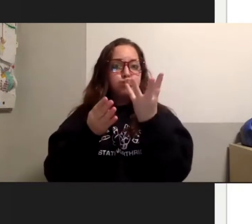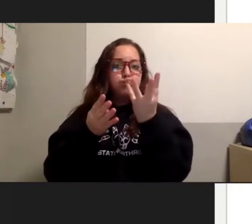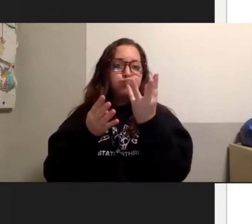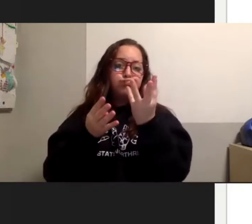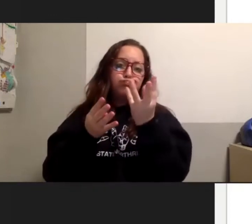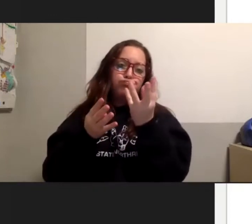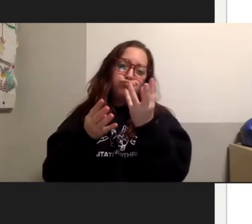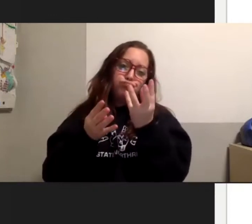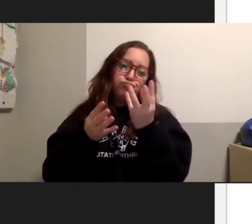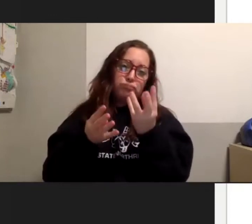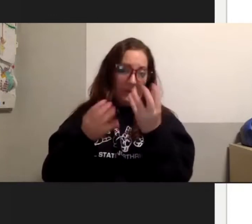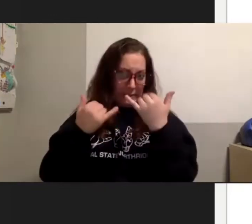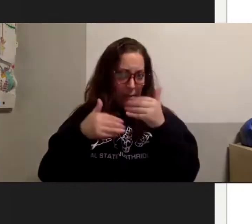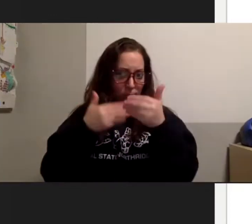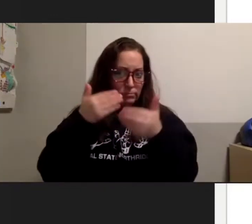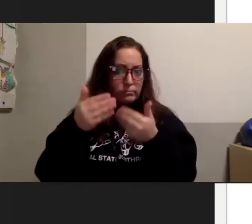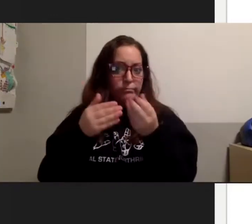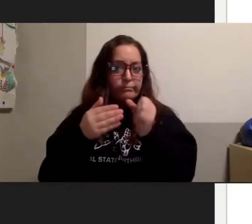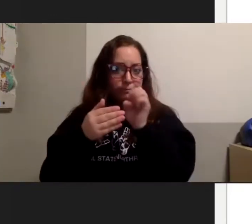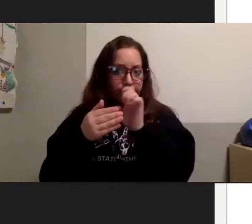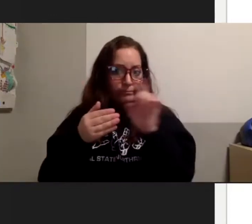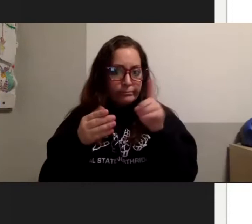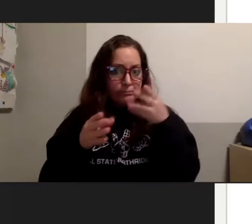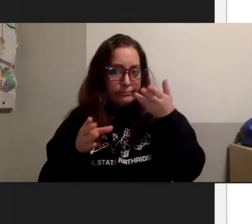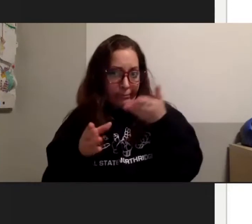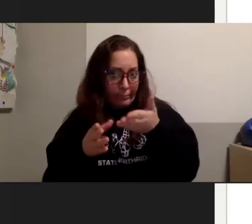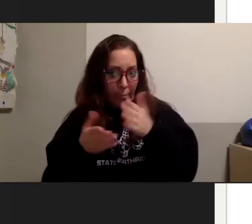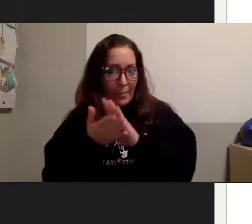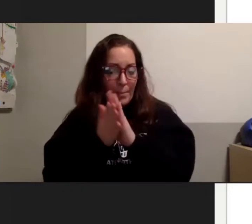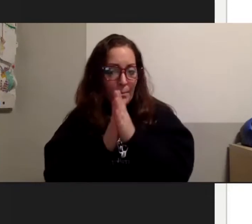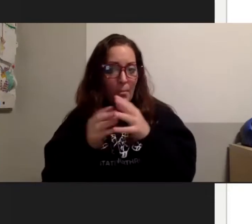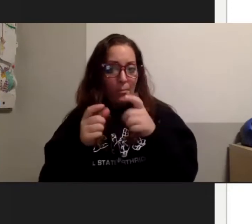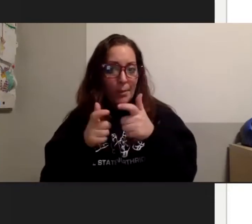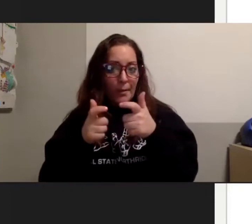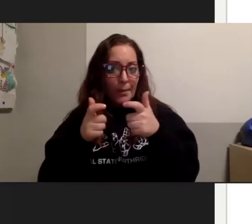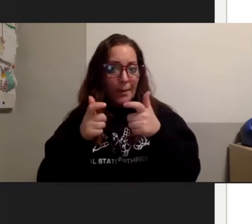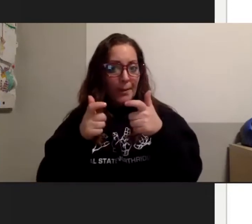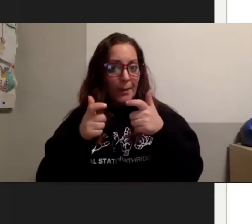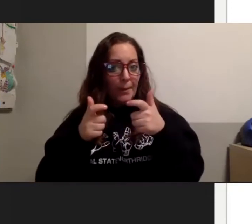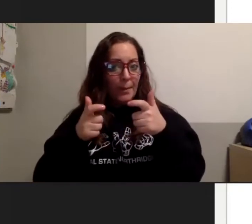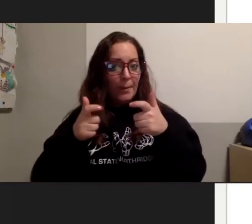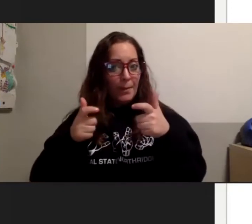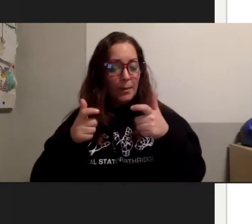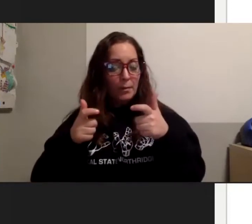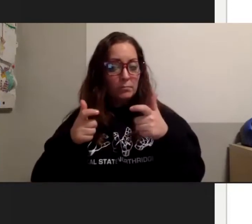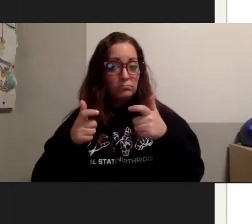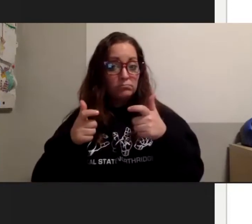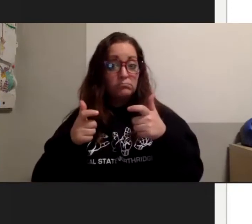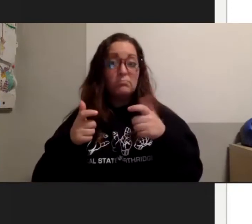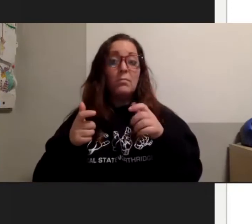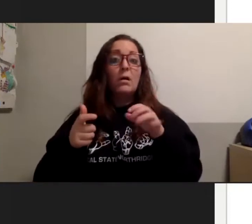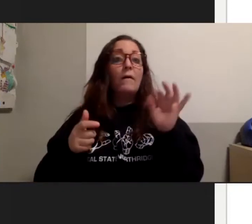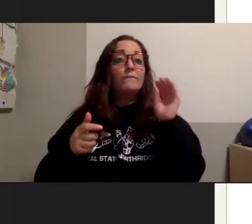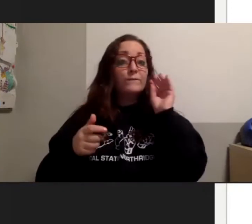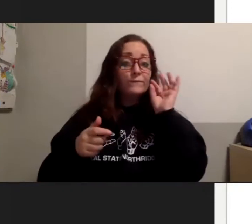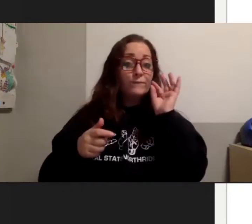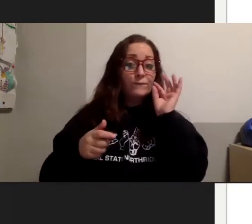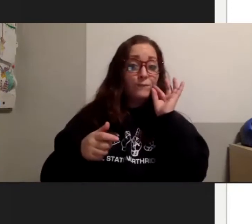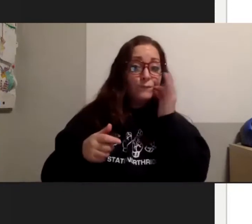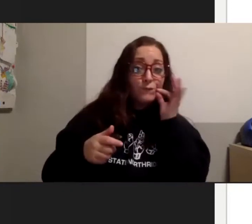Even as the flower begins to die, as the seed becomes bigger, a fruit or a pod grows around them.